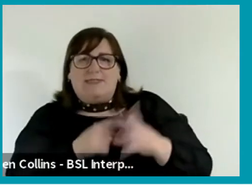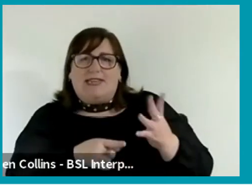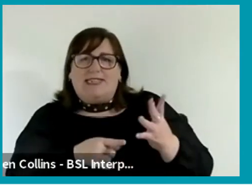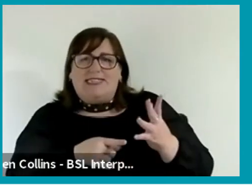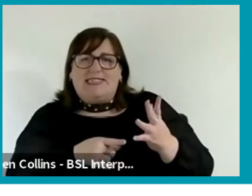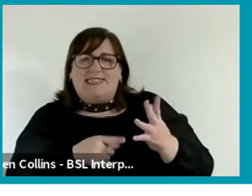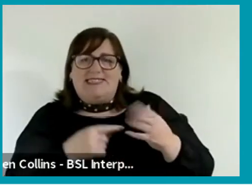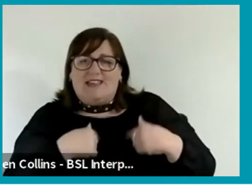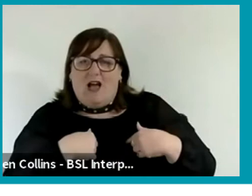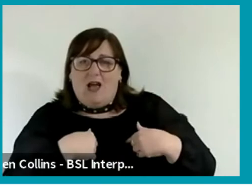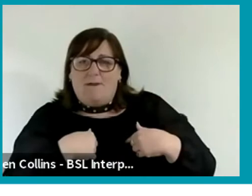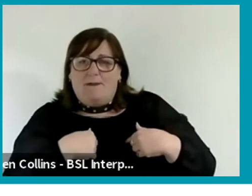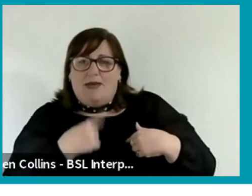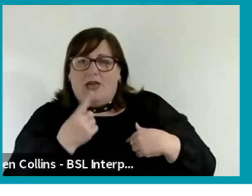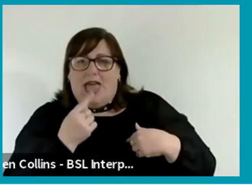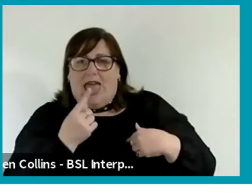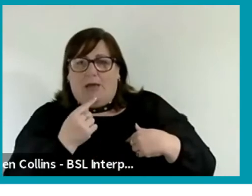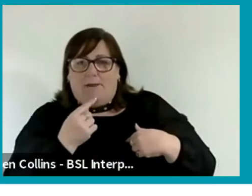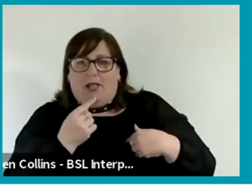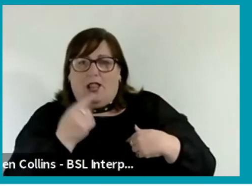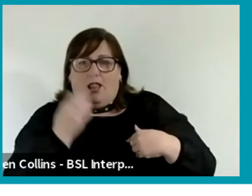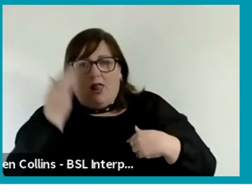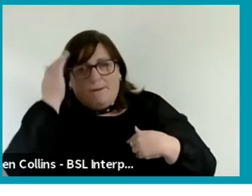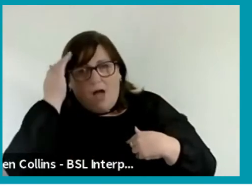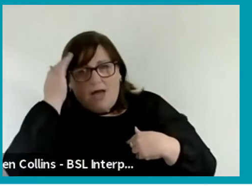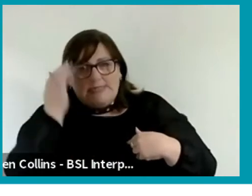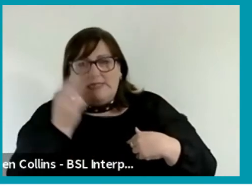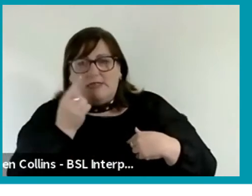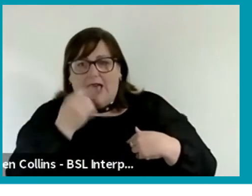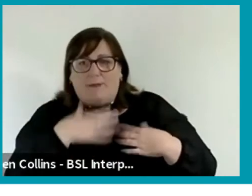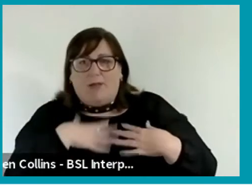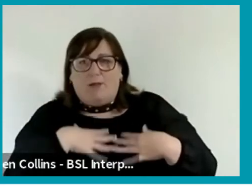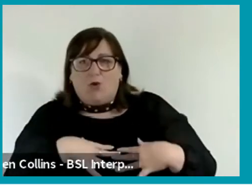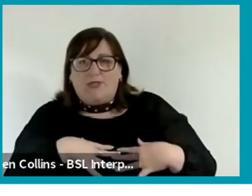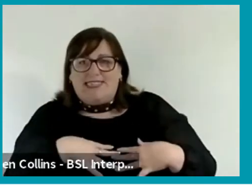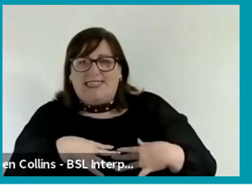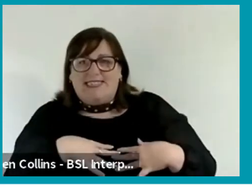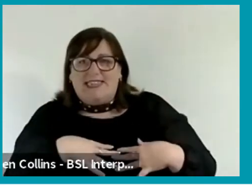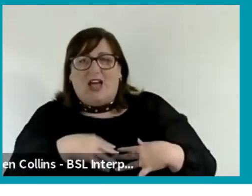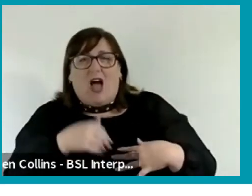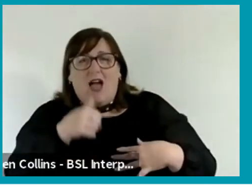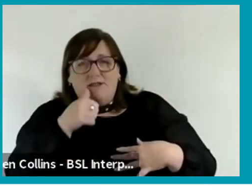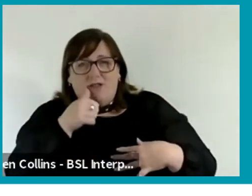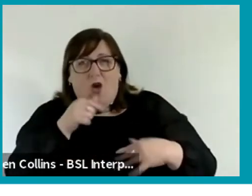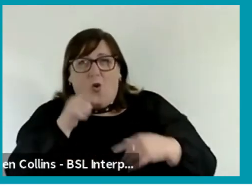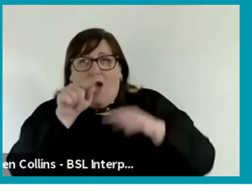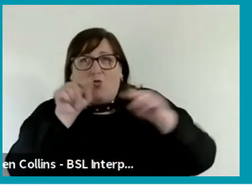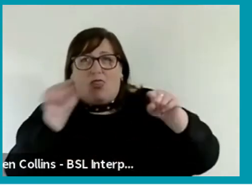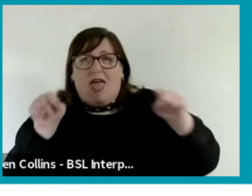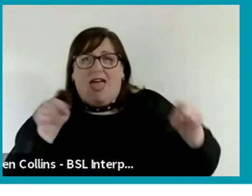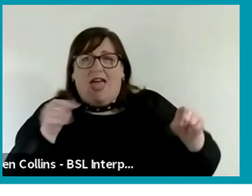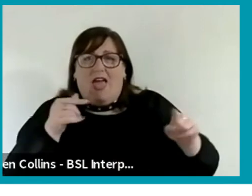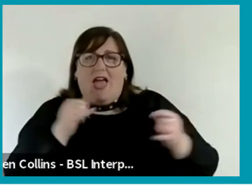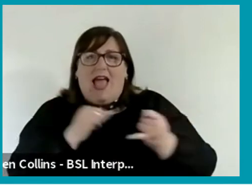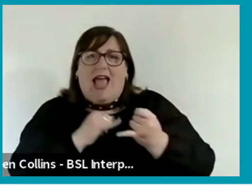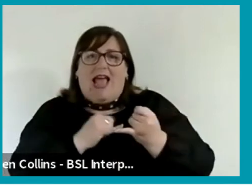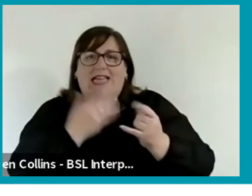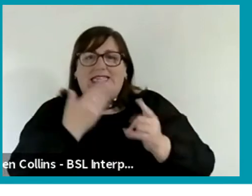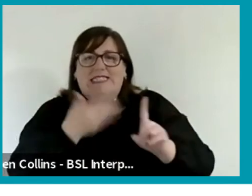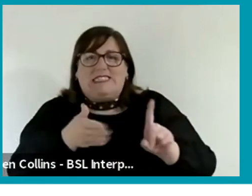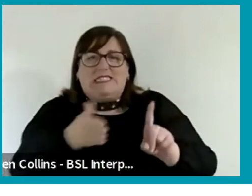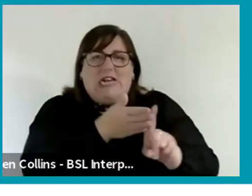and realizing that you want to remove all those stigmas and be accepting, right? So first of all is being confident you can speak